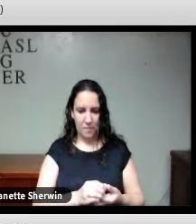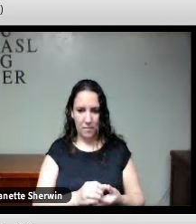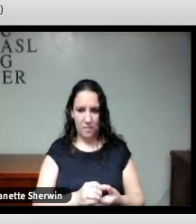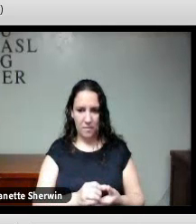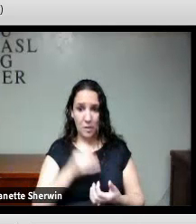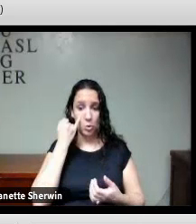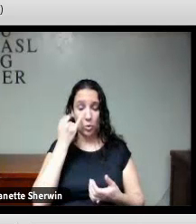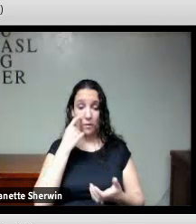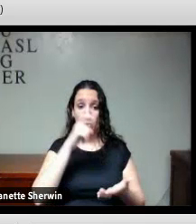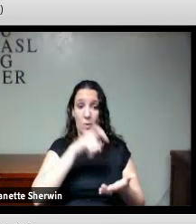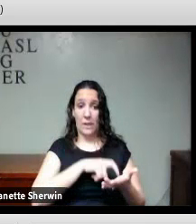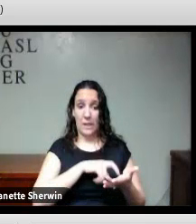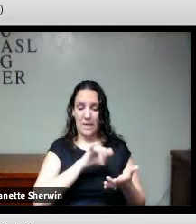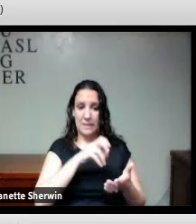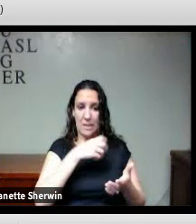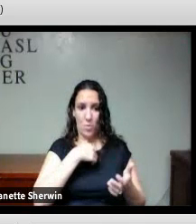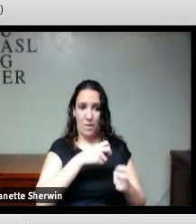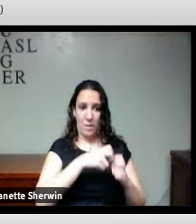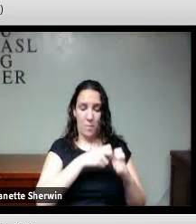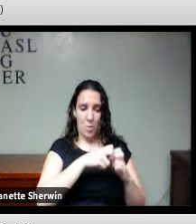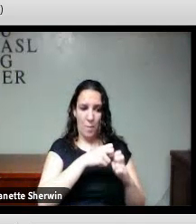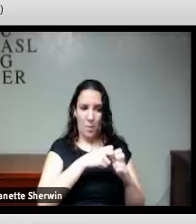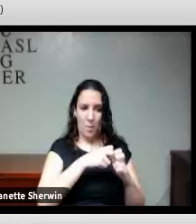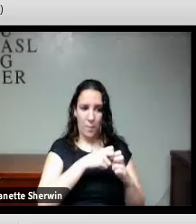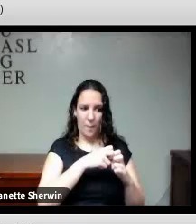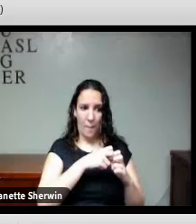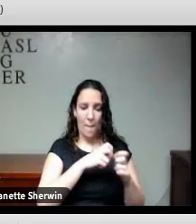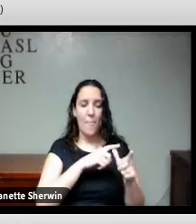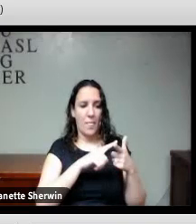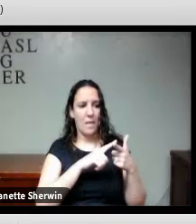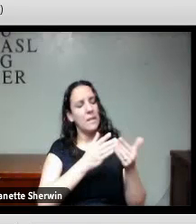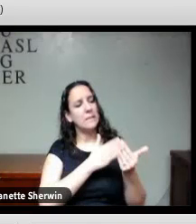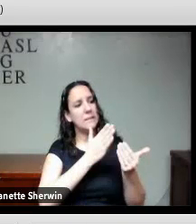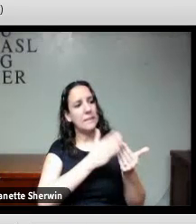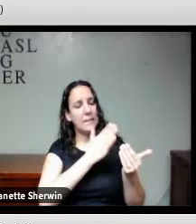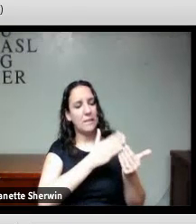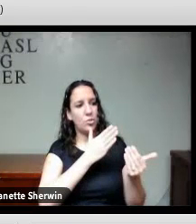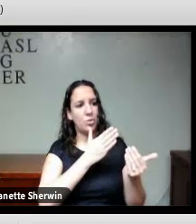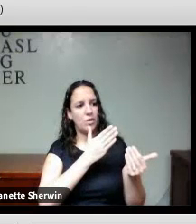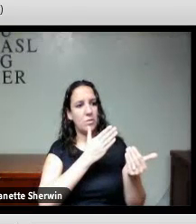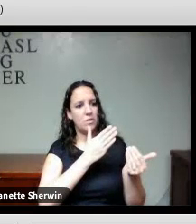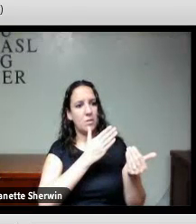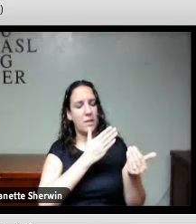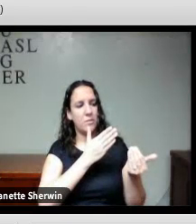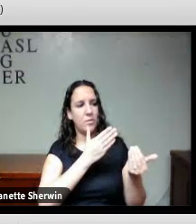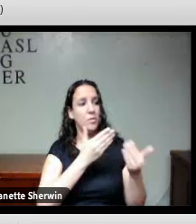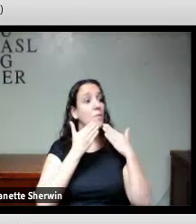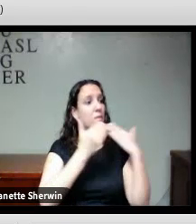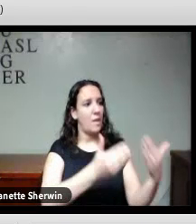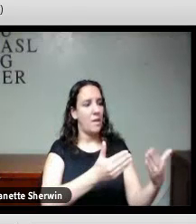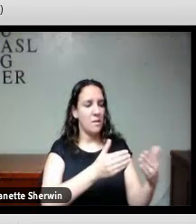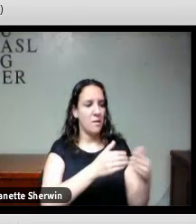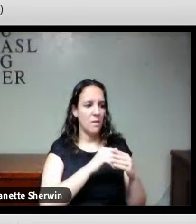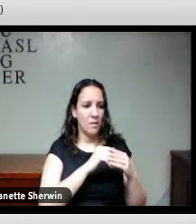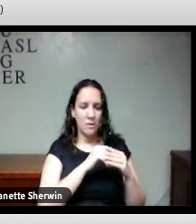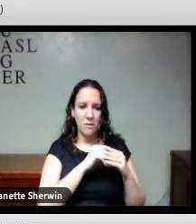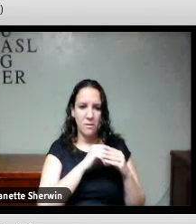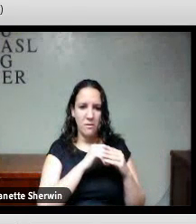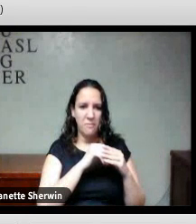that going into these situations, it makes it much easier for us to then actually thank them in the midst of a